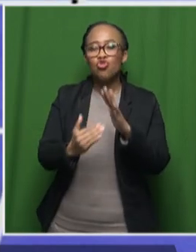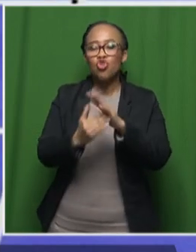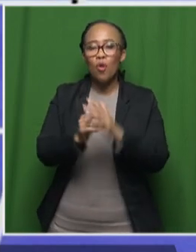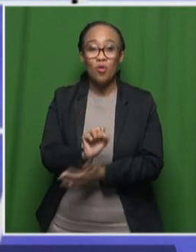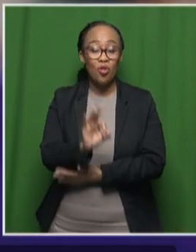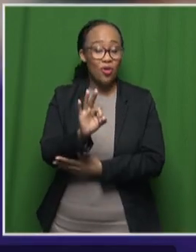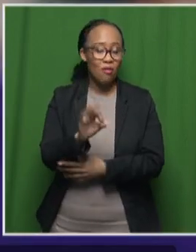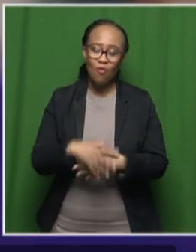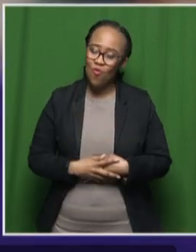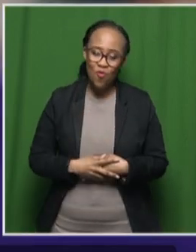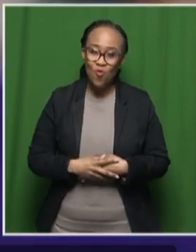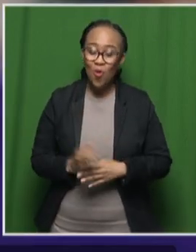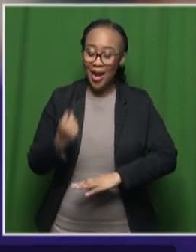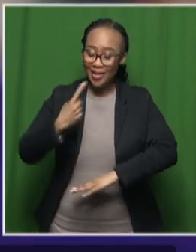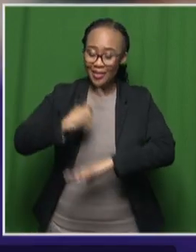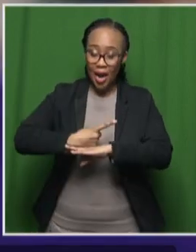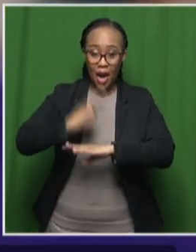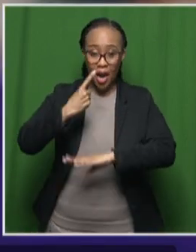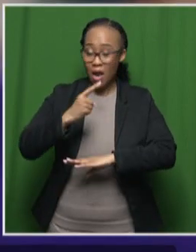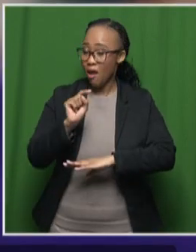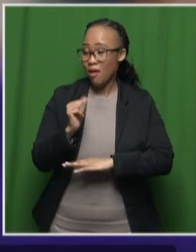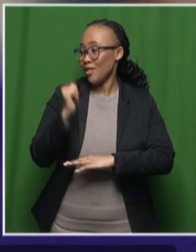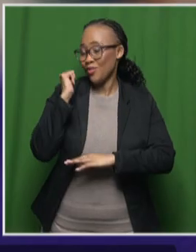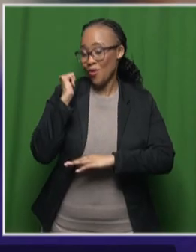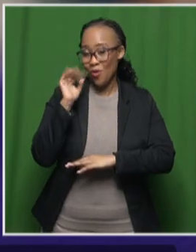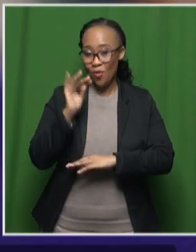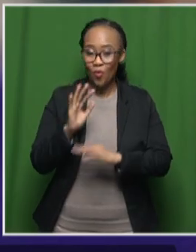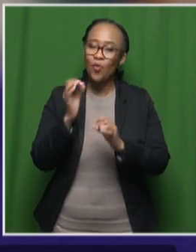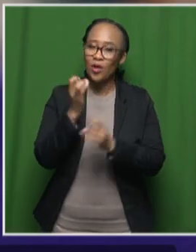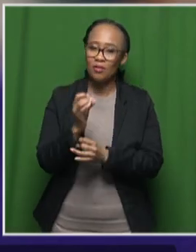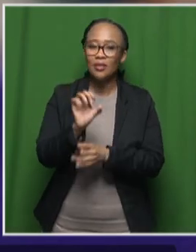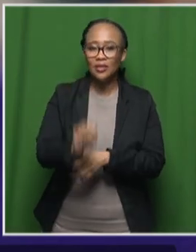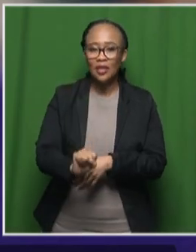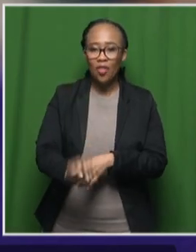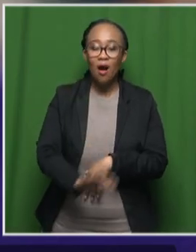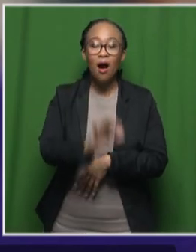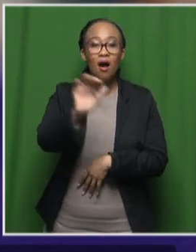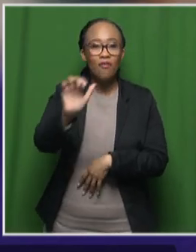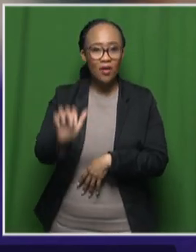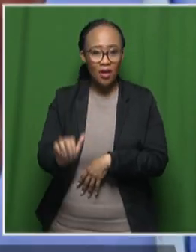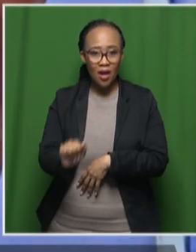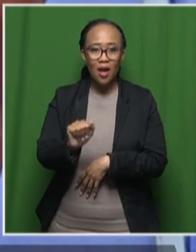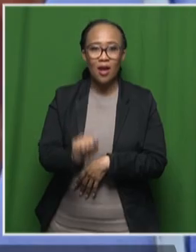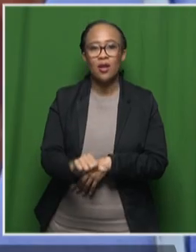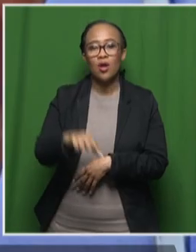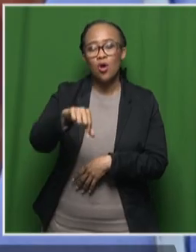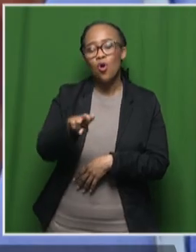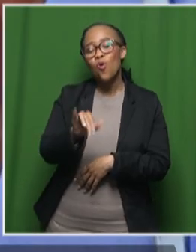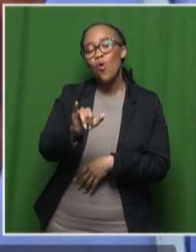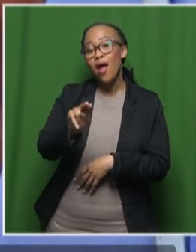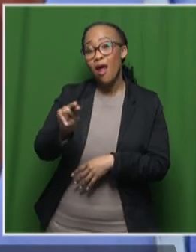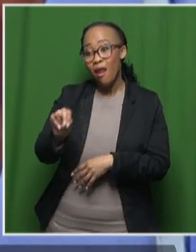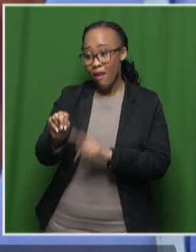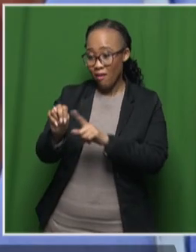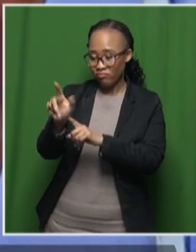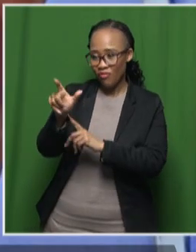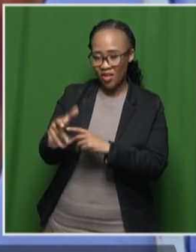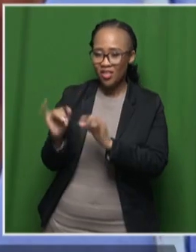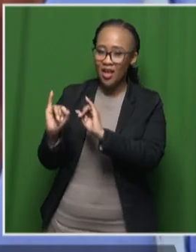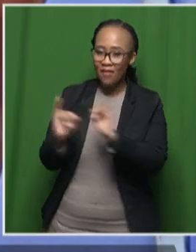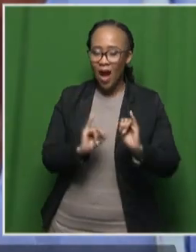it was. But to talk about these performances, we've roped in former South African sprinter Mathew Quinn to come and chat to us. Mathew, good to have you. Welcome.